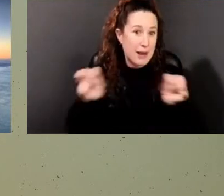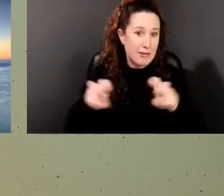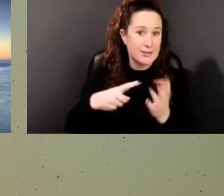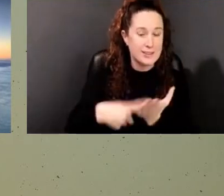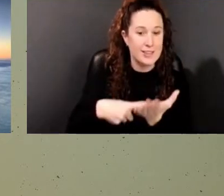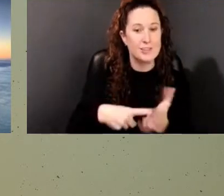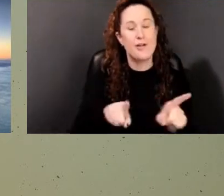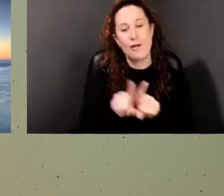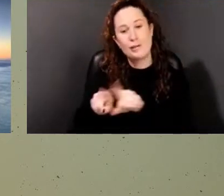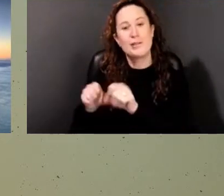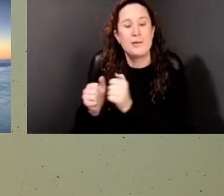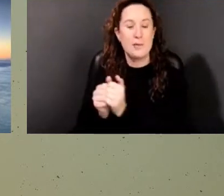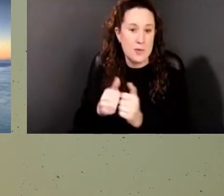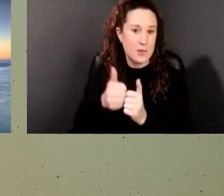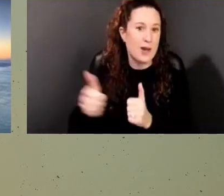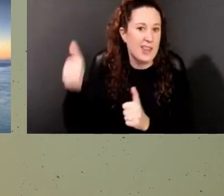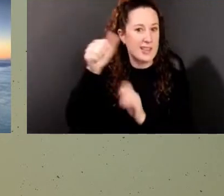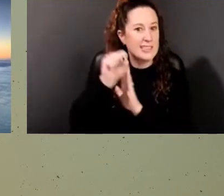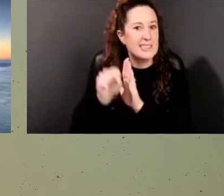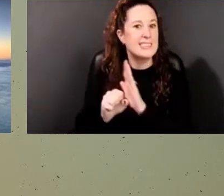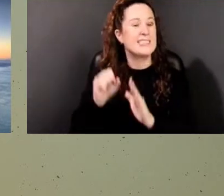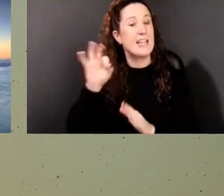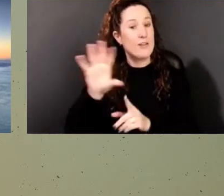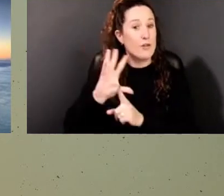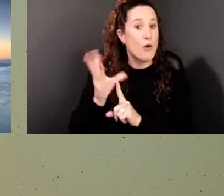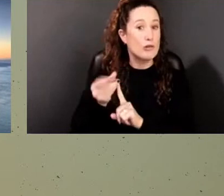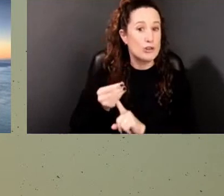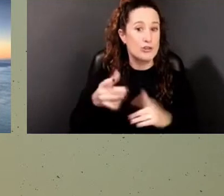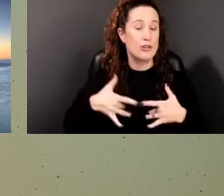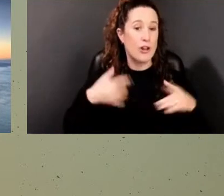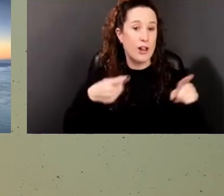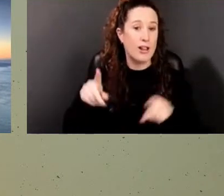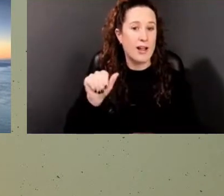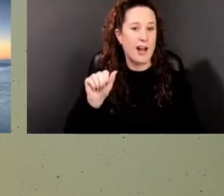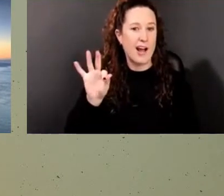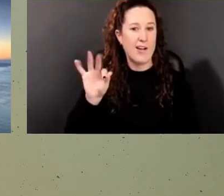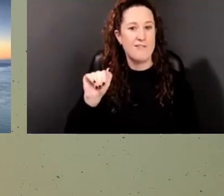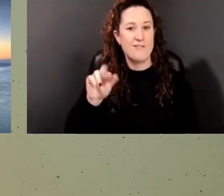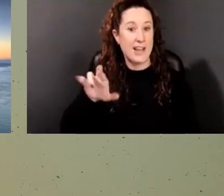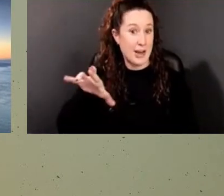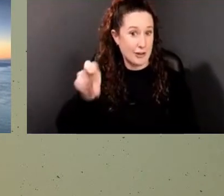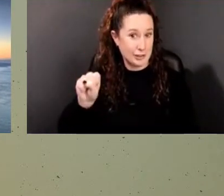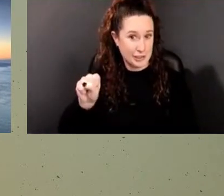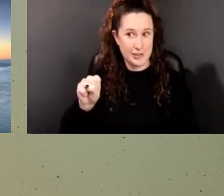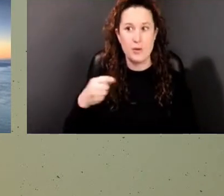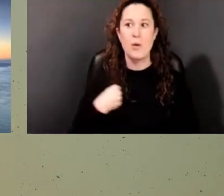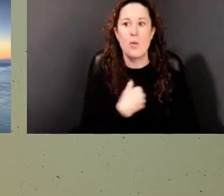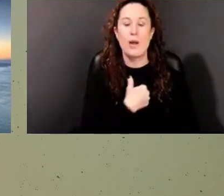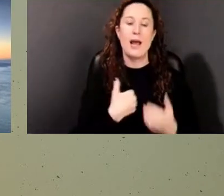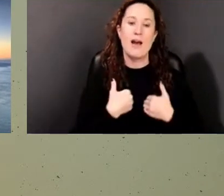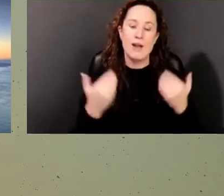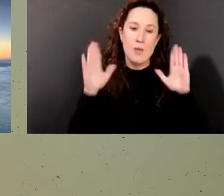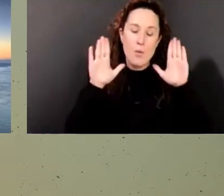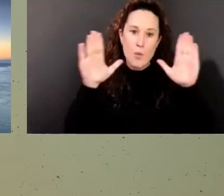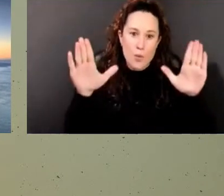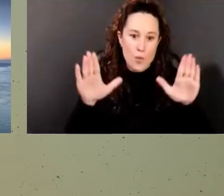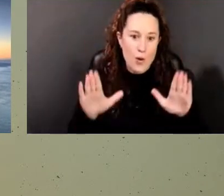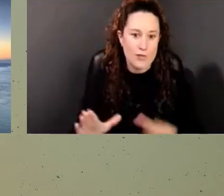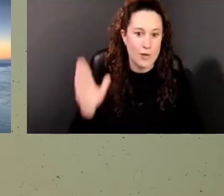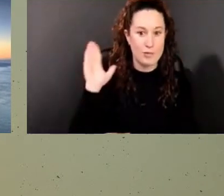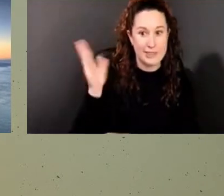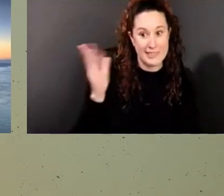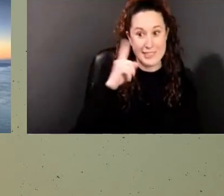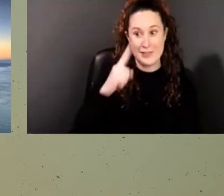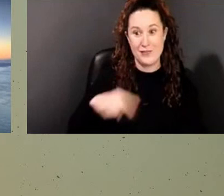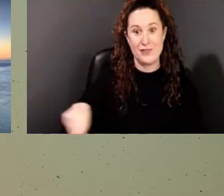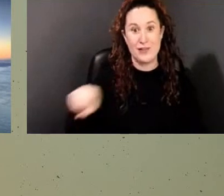State Division of Cultural Affairs. We've got a couple great presentations for you, an amazing discovery recently